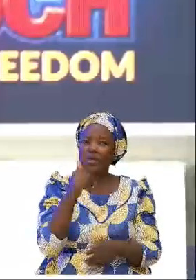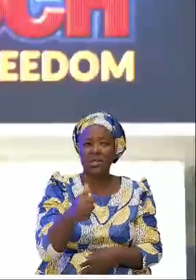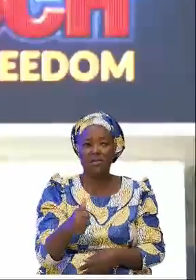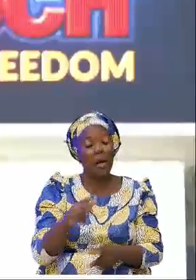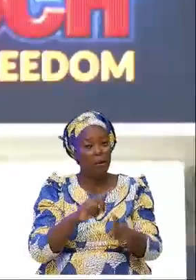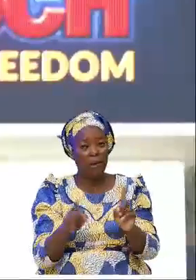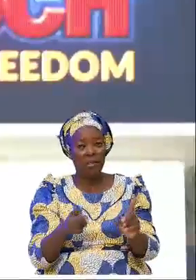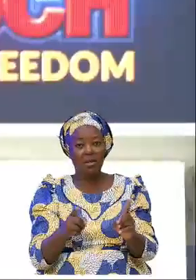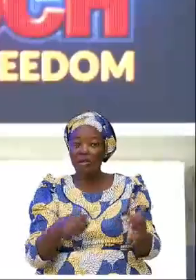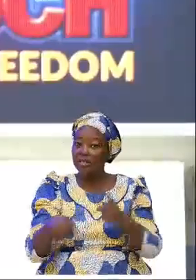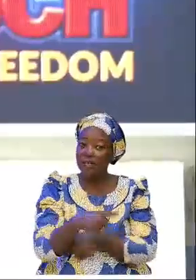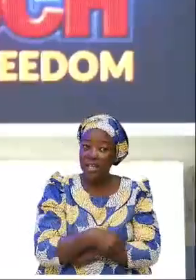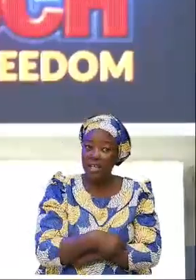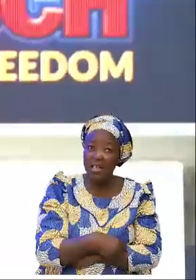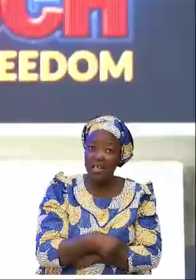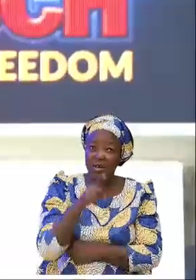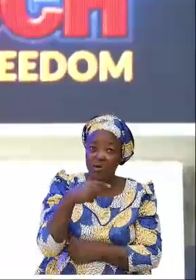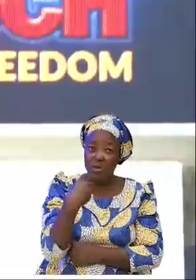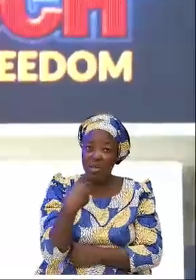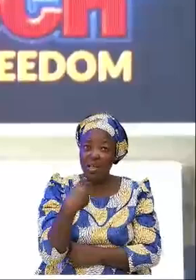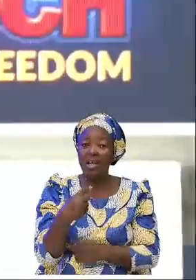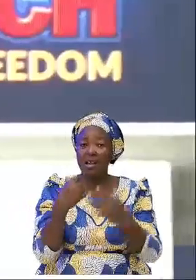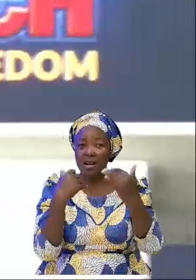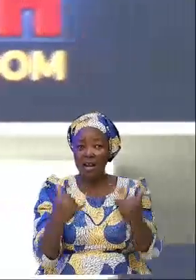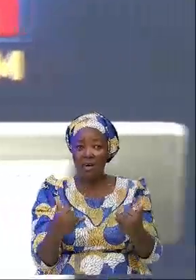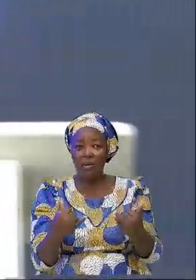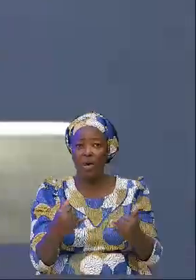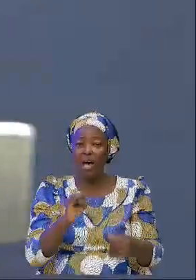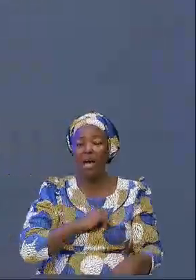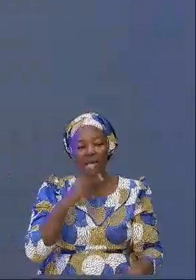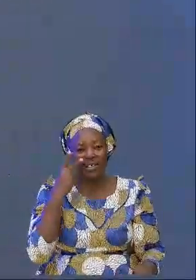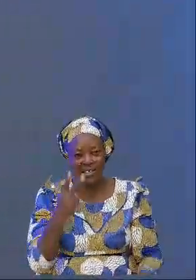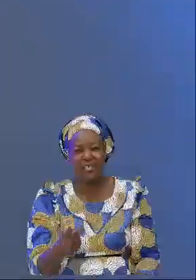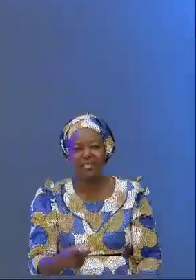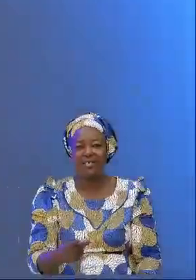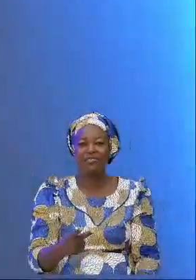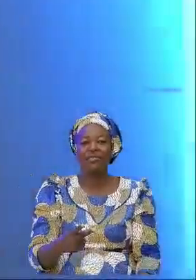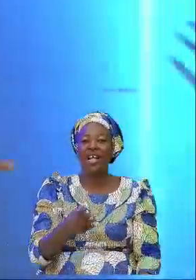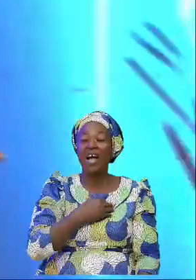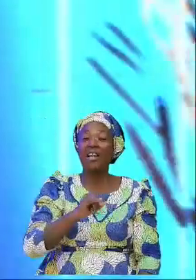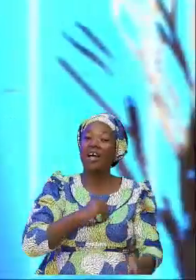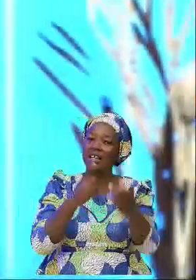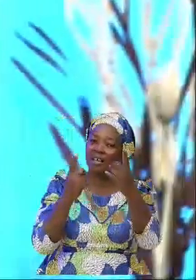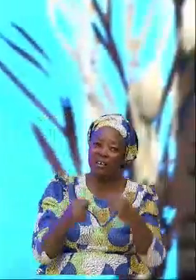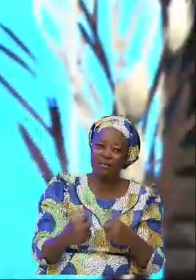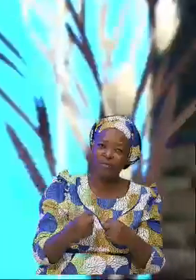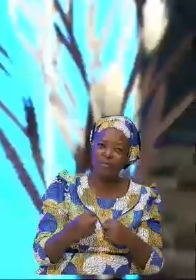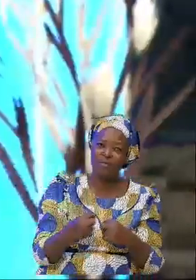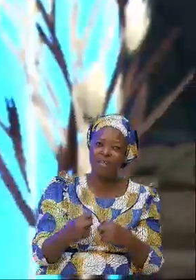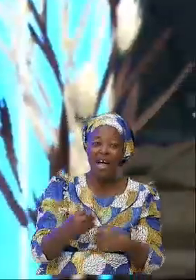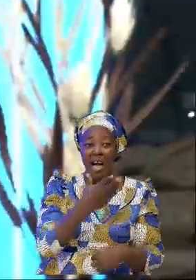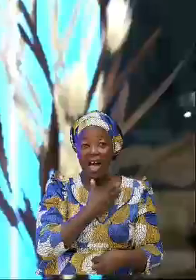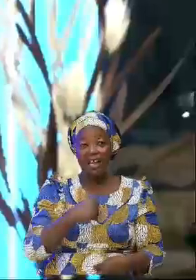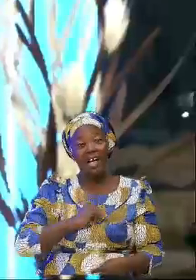fighting against the flesh all by yourself. But today you say, now I